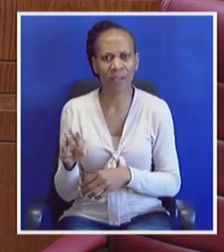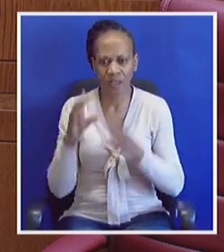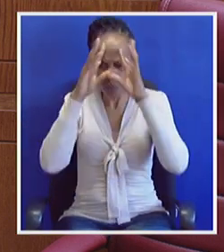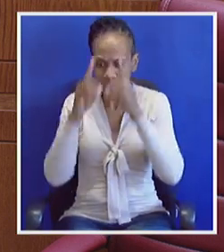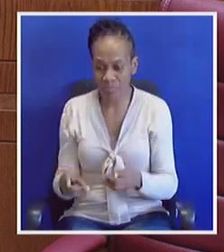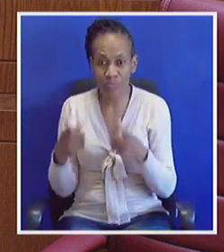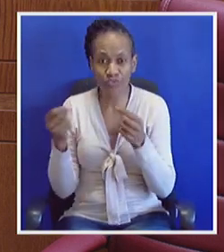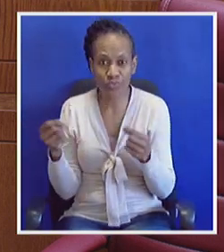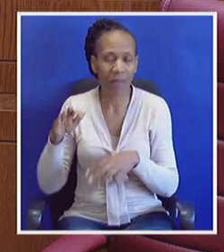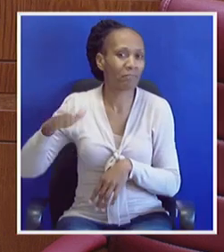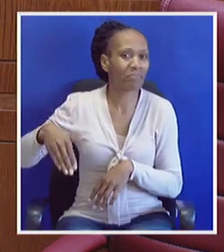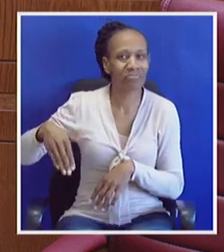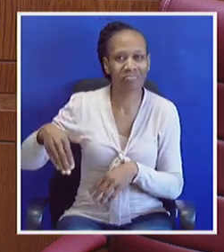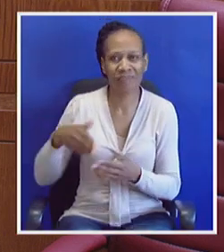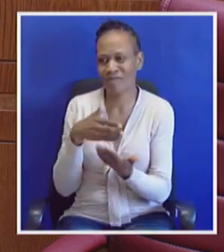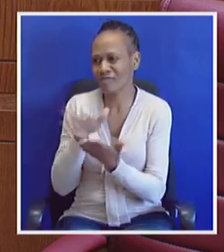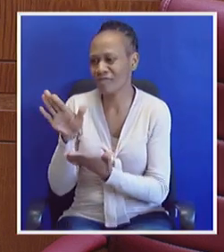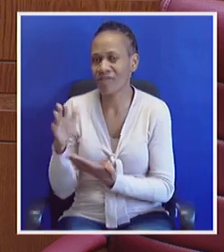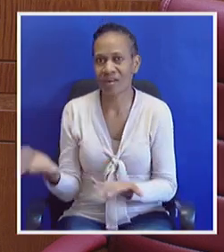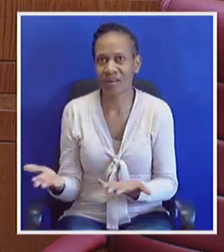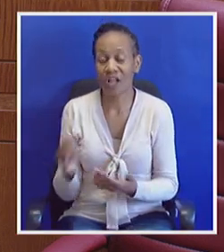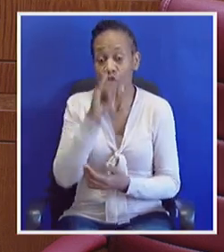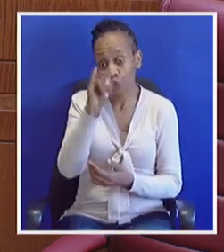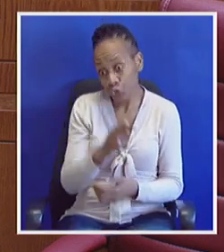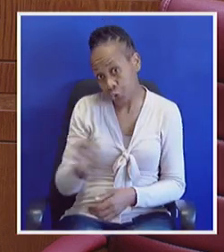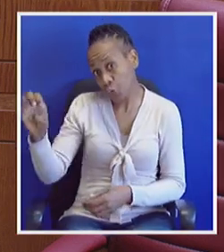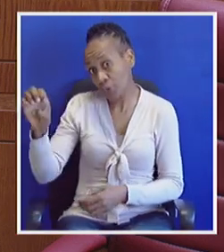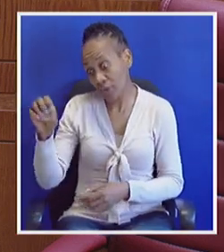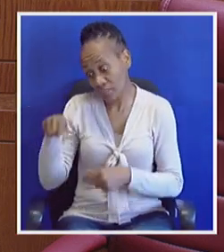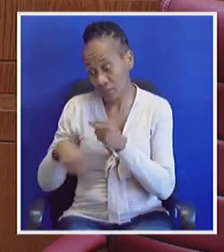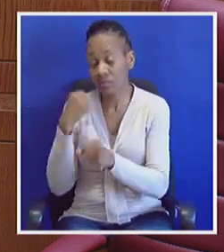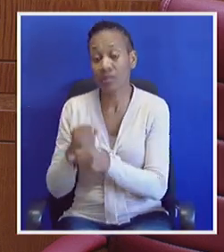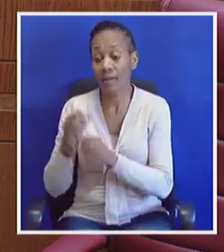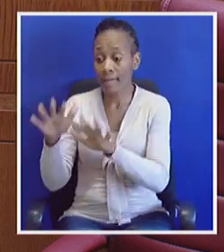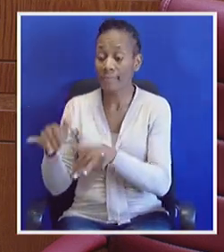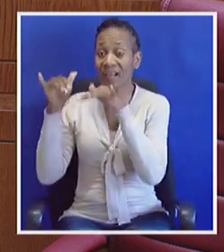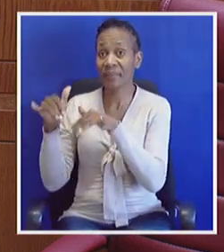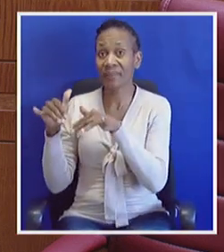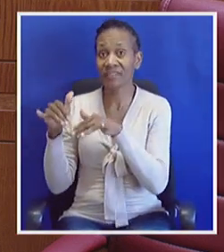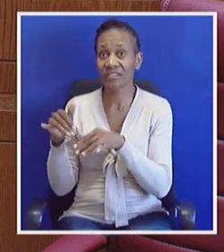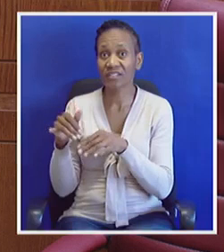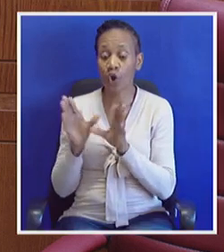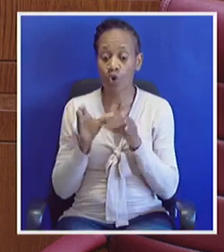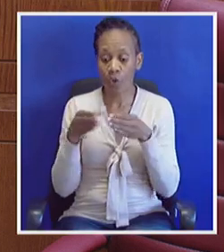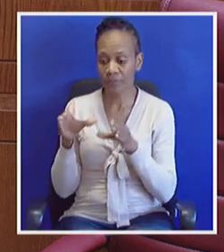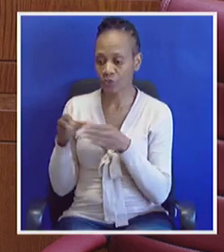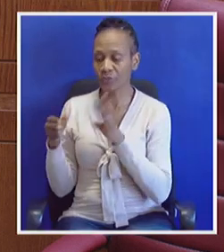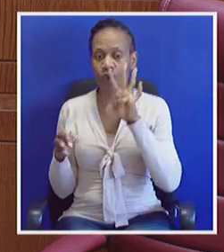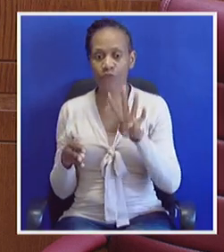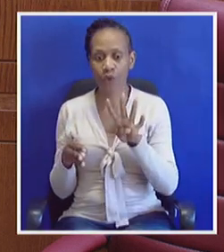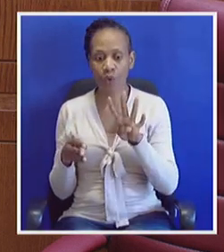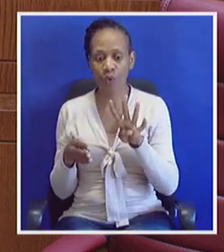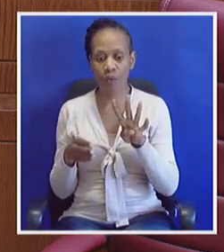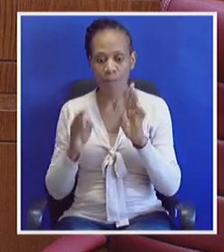decision and they were expelled. In June, this parliament directed four committees to urgently